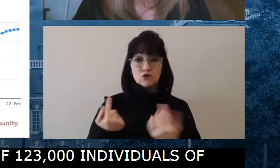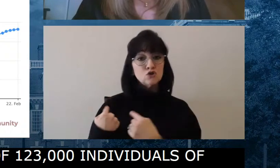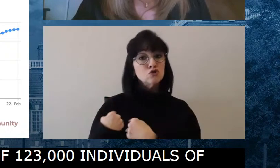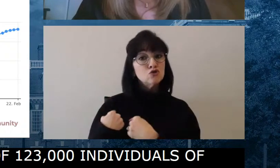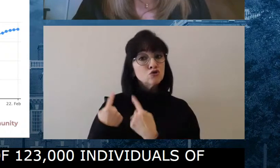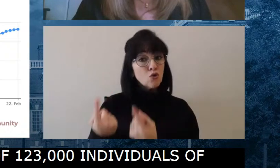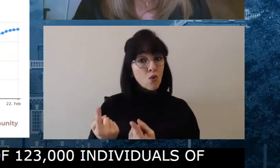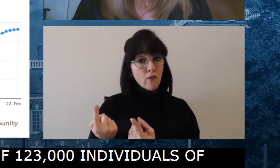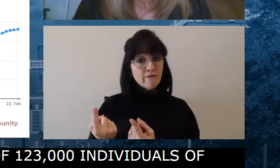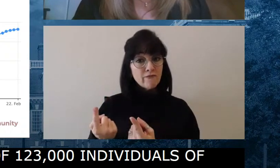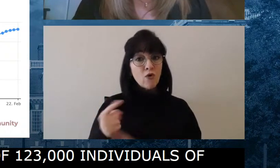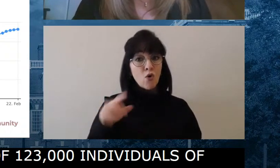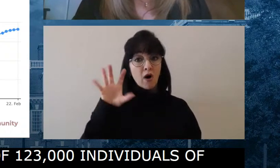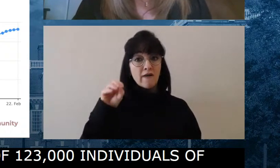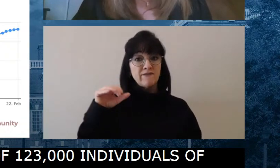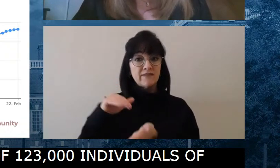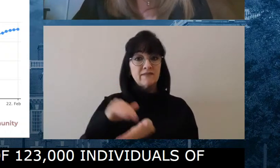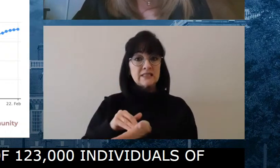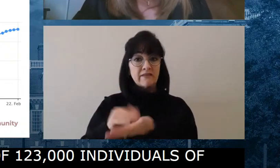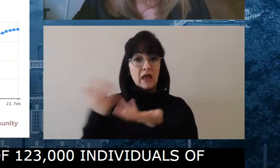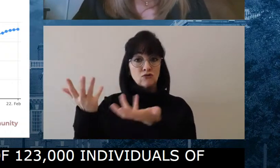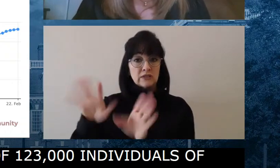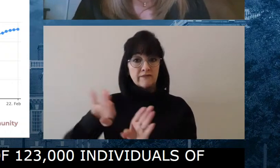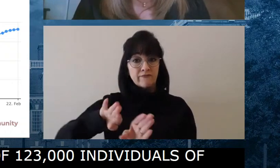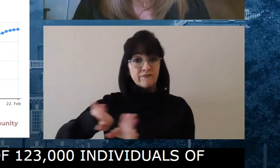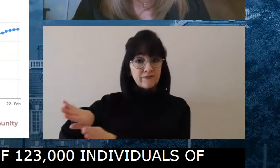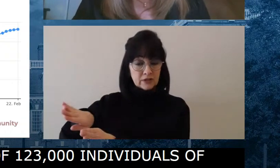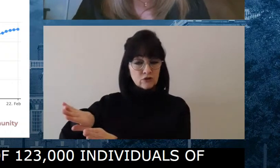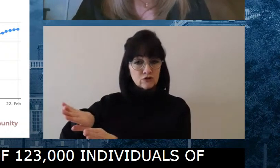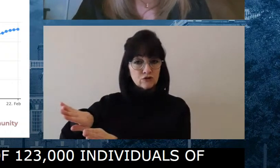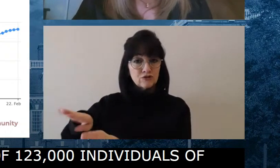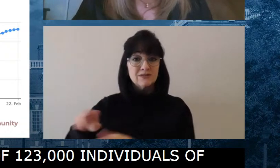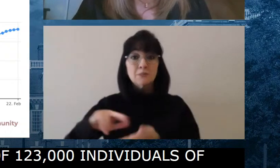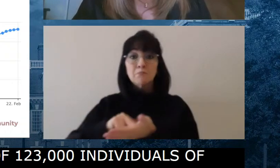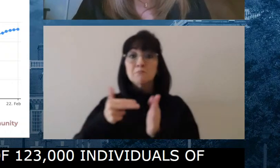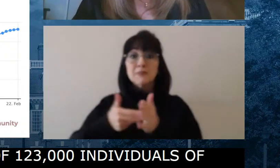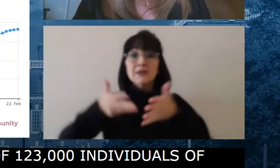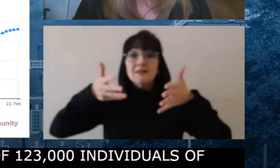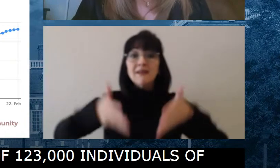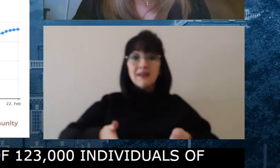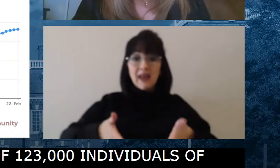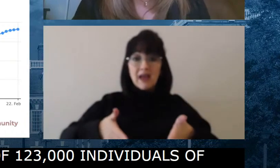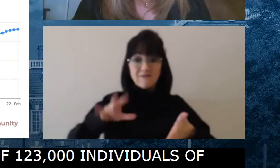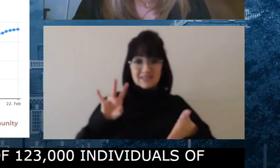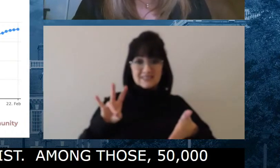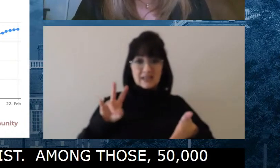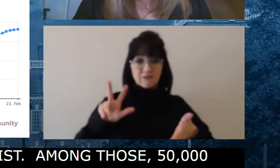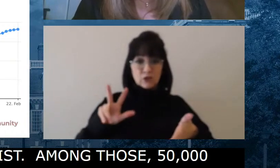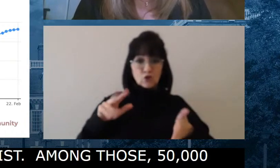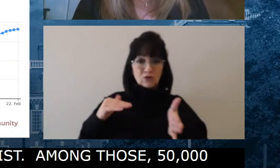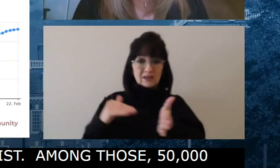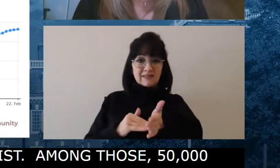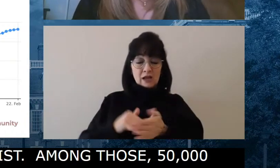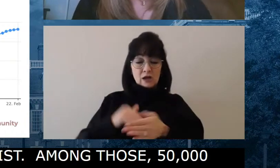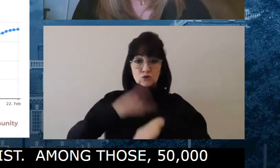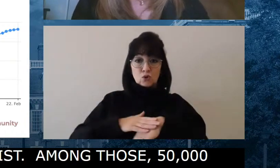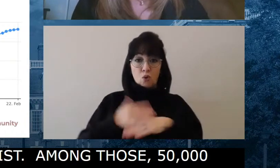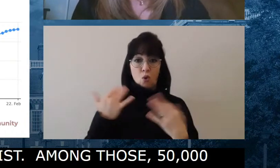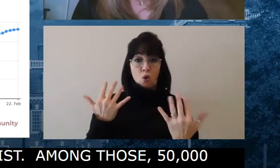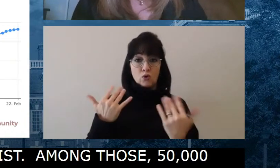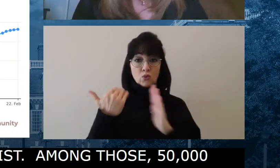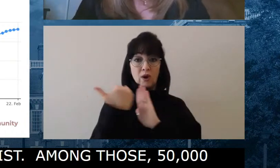their vaccine. So we still have about 73,000 who are yet to receive their first vaccine. Of